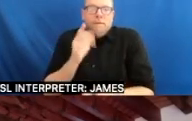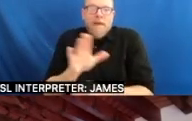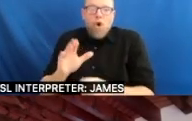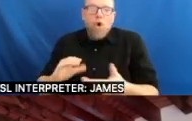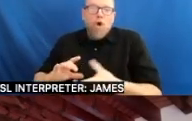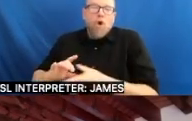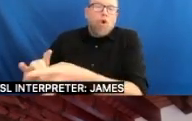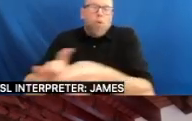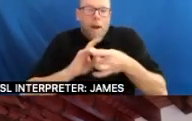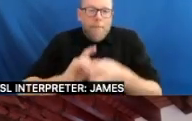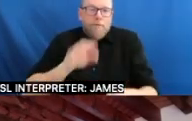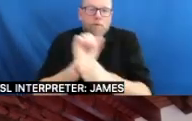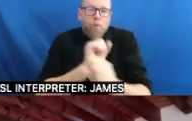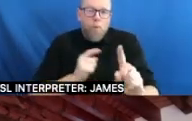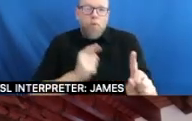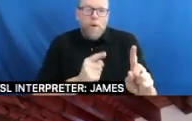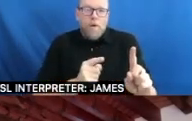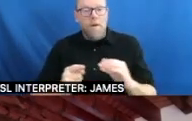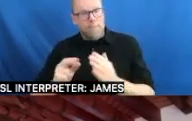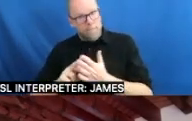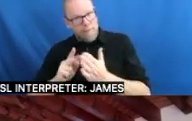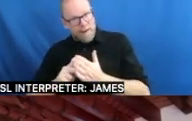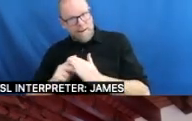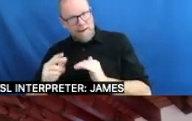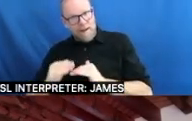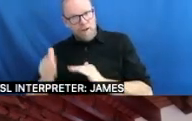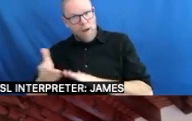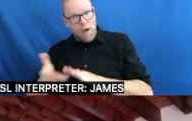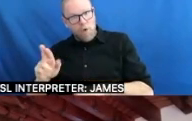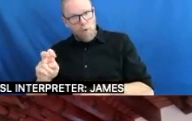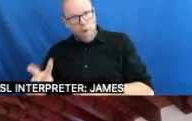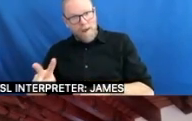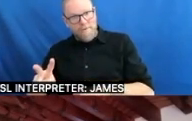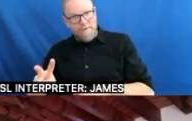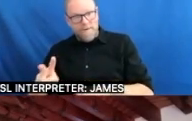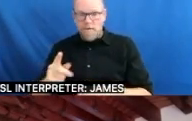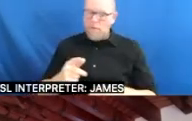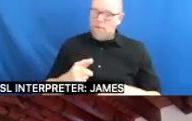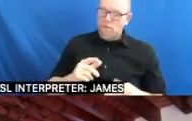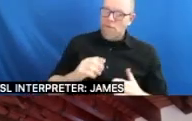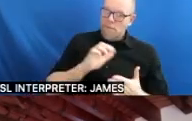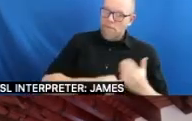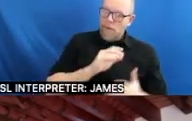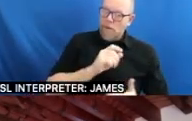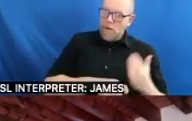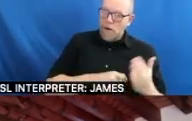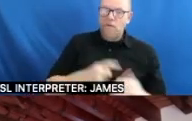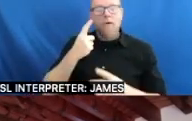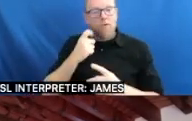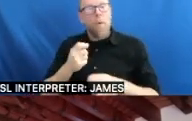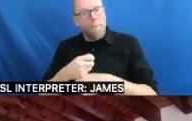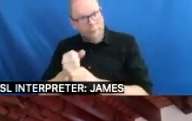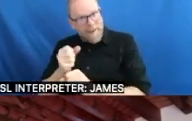That is, the excess of operating revenues over the costs incurred in generating those revenues